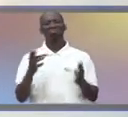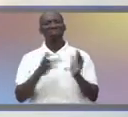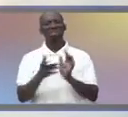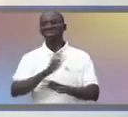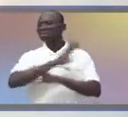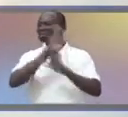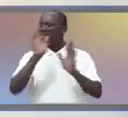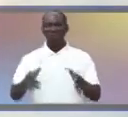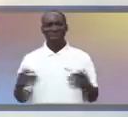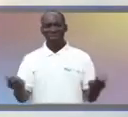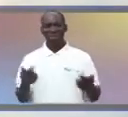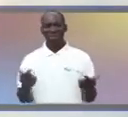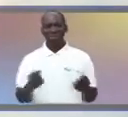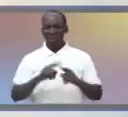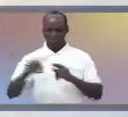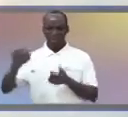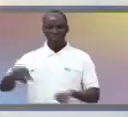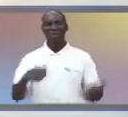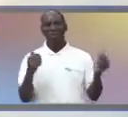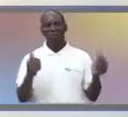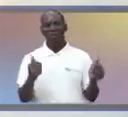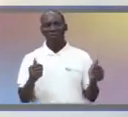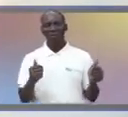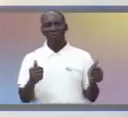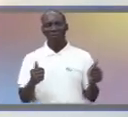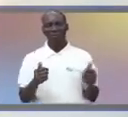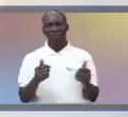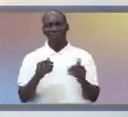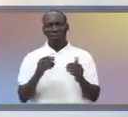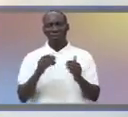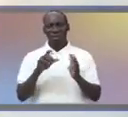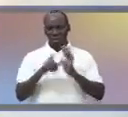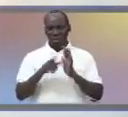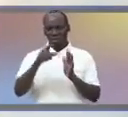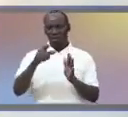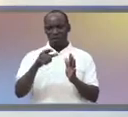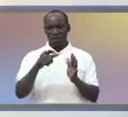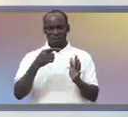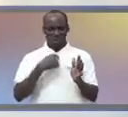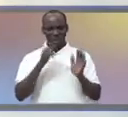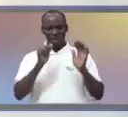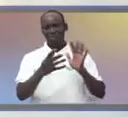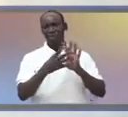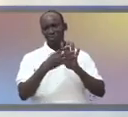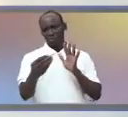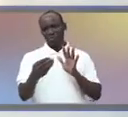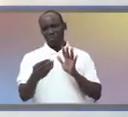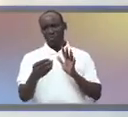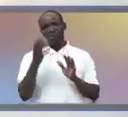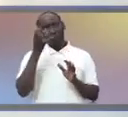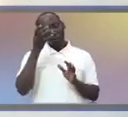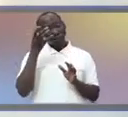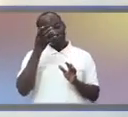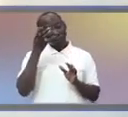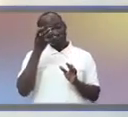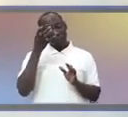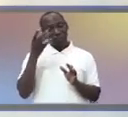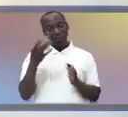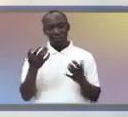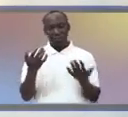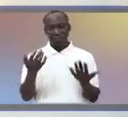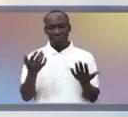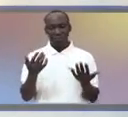ogbo esu di se tene ni nyina ma sa na o ka chi John the Baptist o si se se die ma ho kwan na sa na etwa se